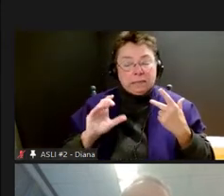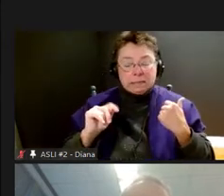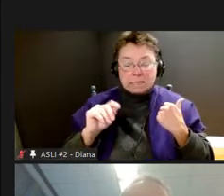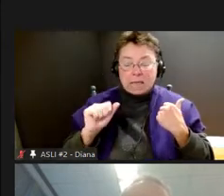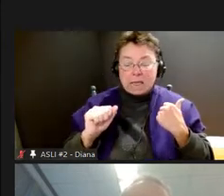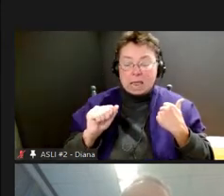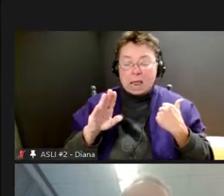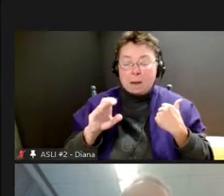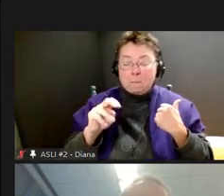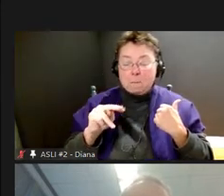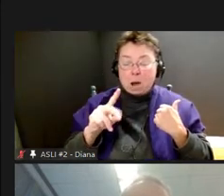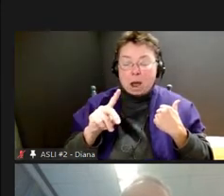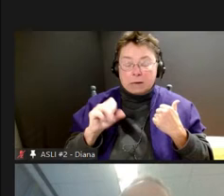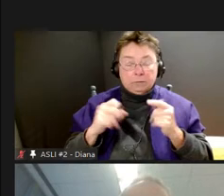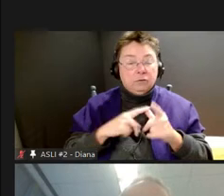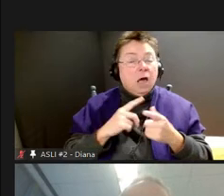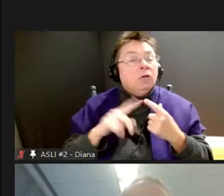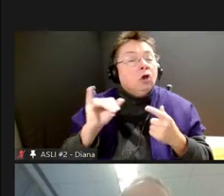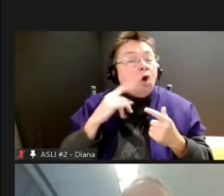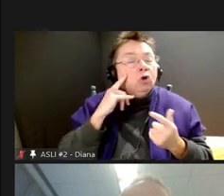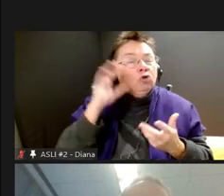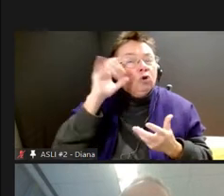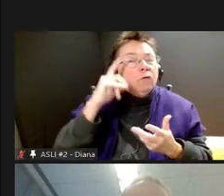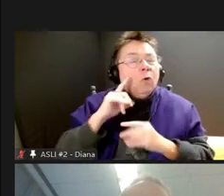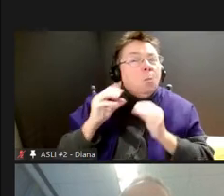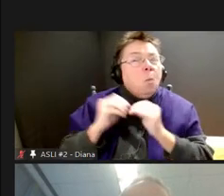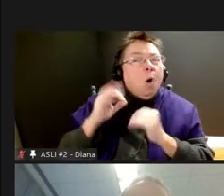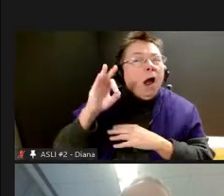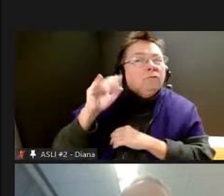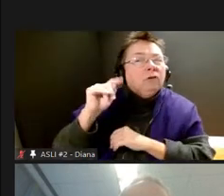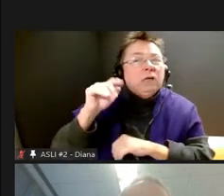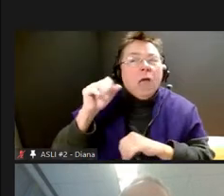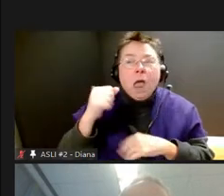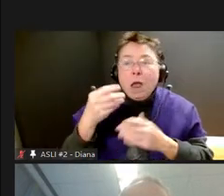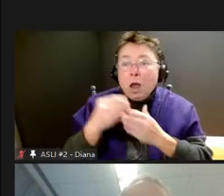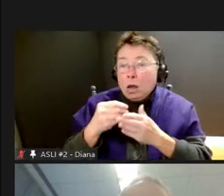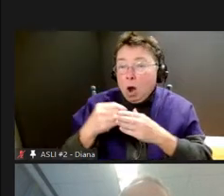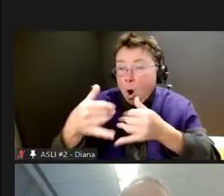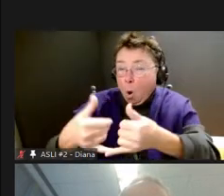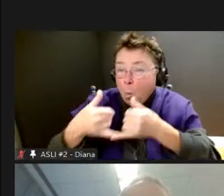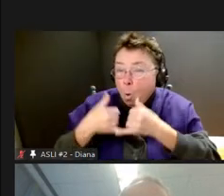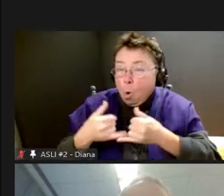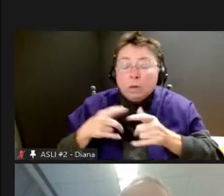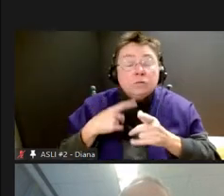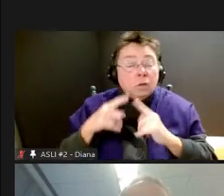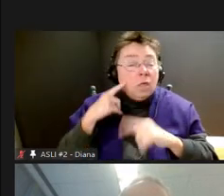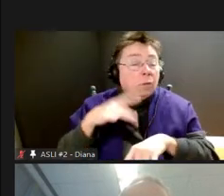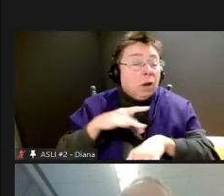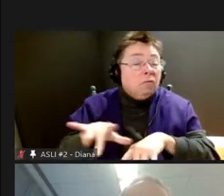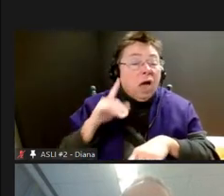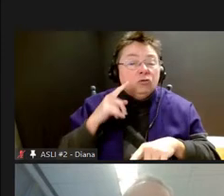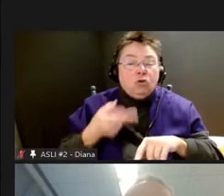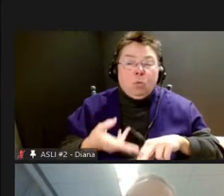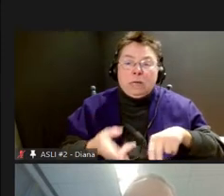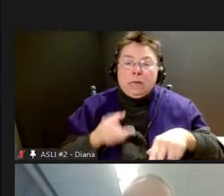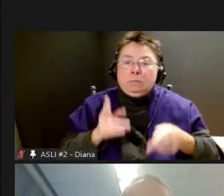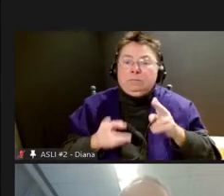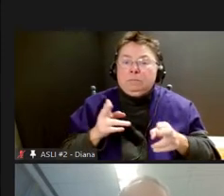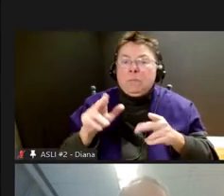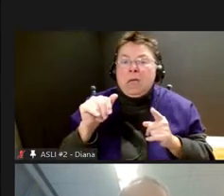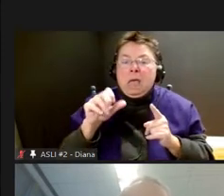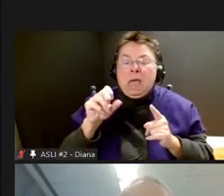continue to seek additional FTA discretionary grant funding awards as they become available, particularly to accelerate the ASAP and